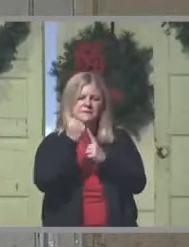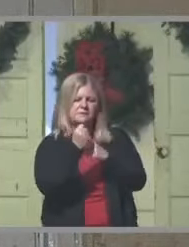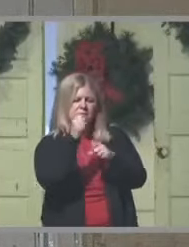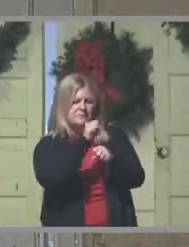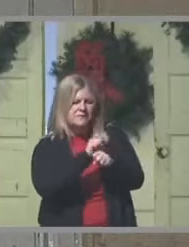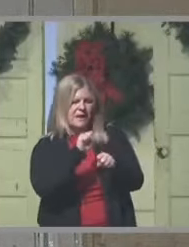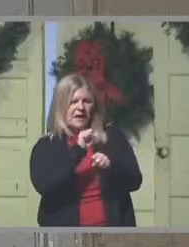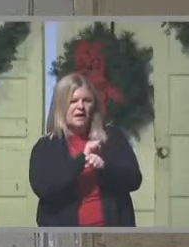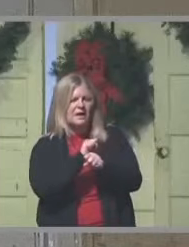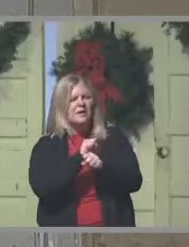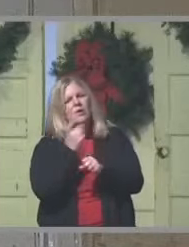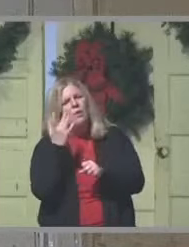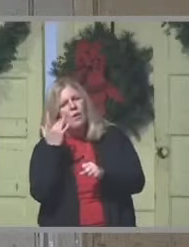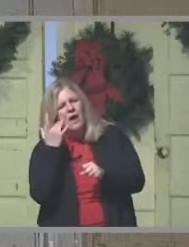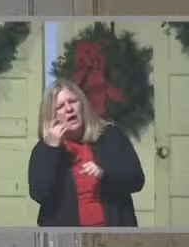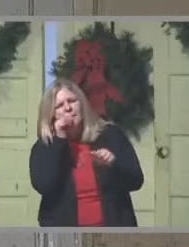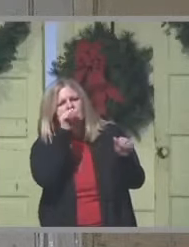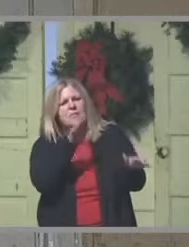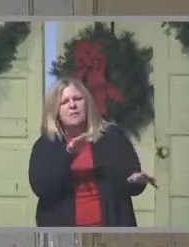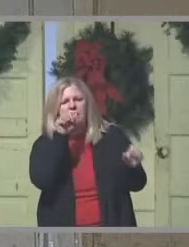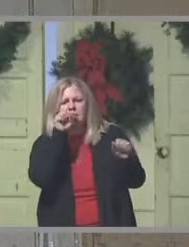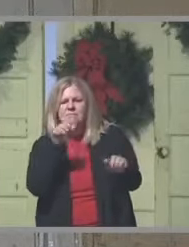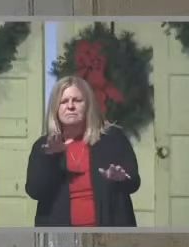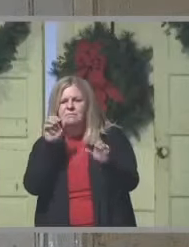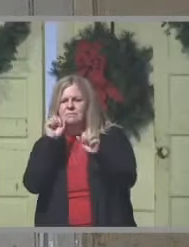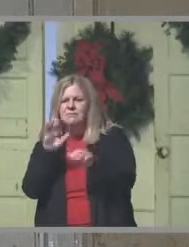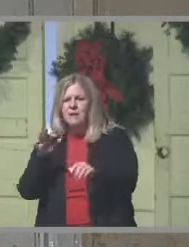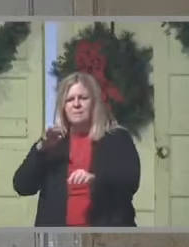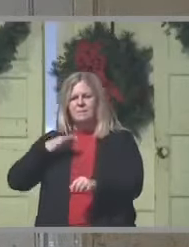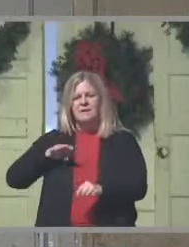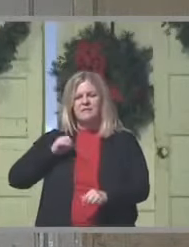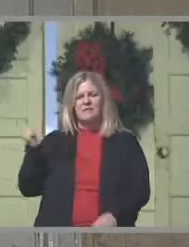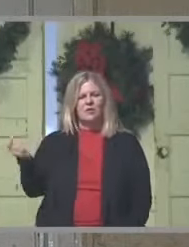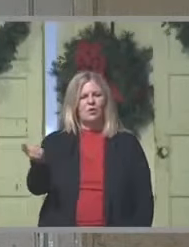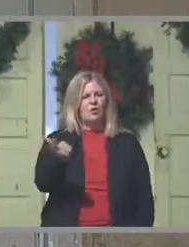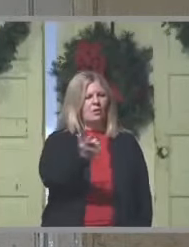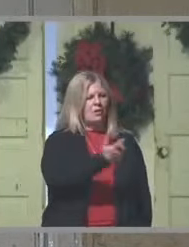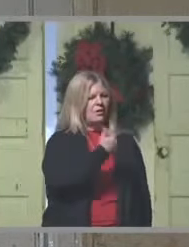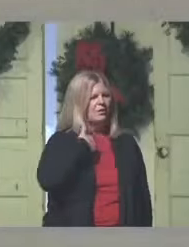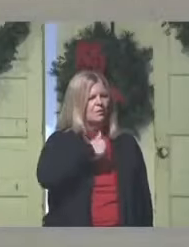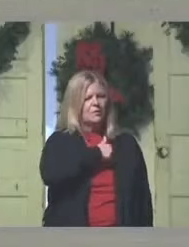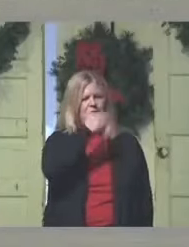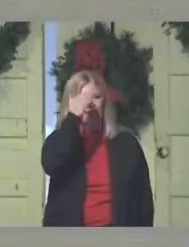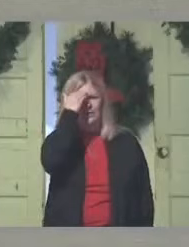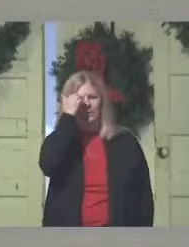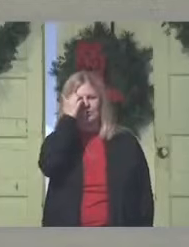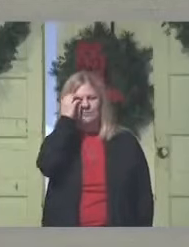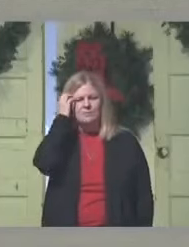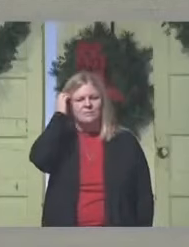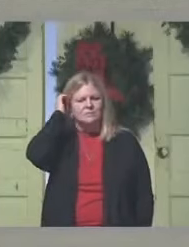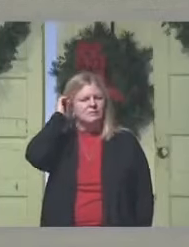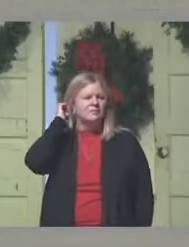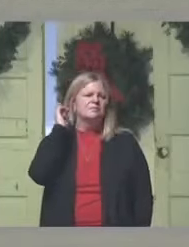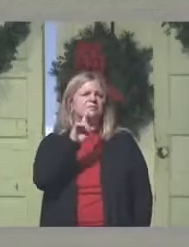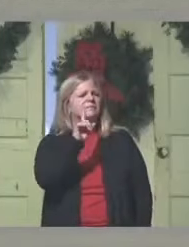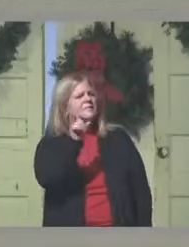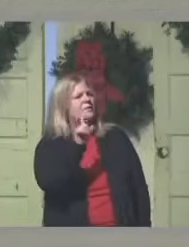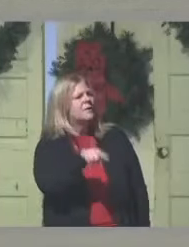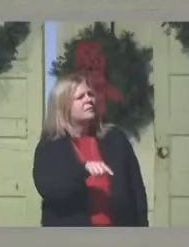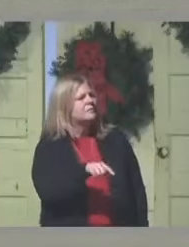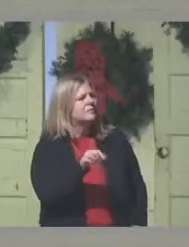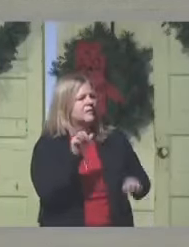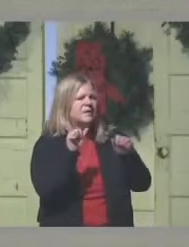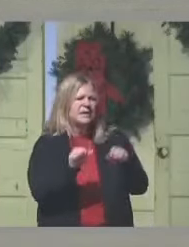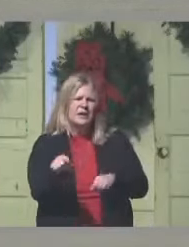task, to the blessing and well-being of all whom we know. I ask you, can